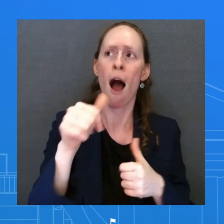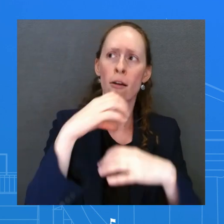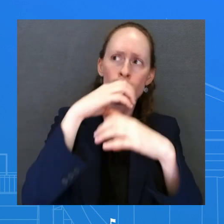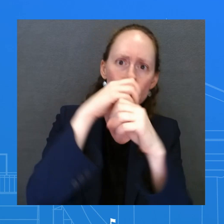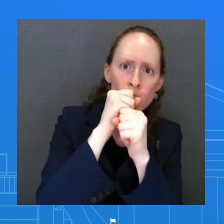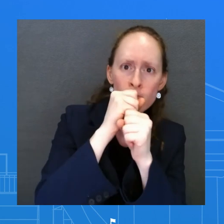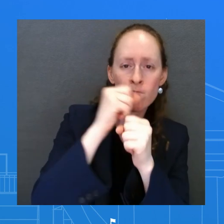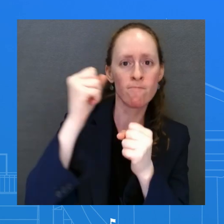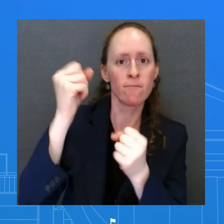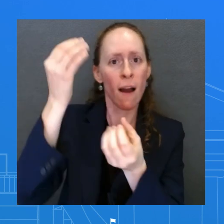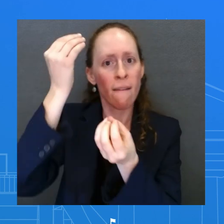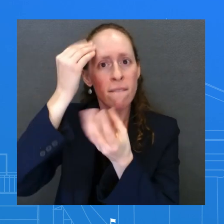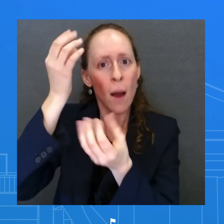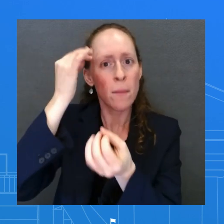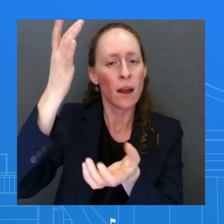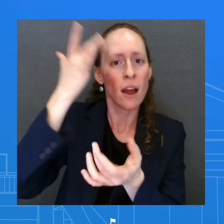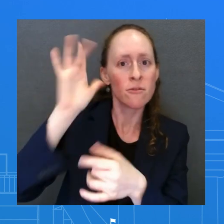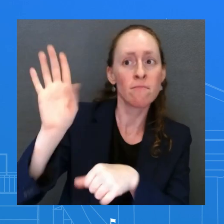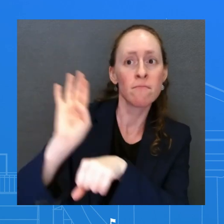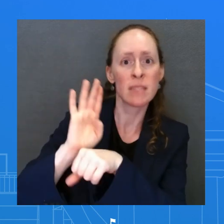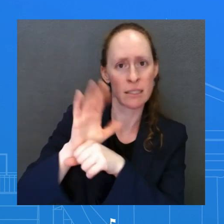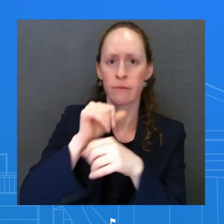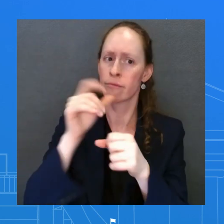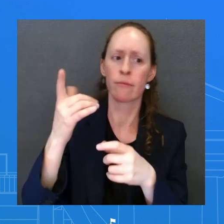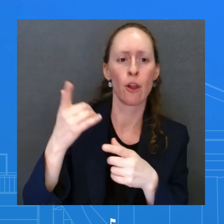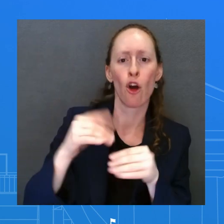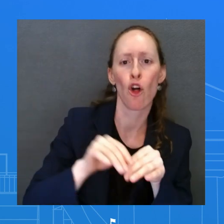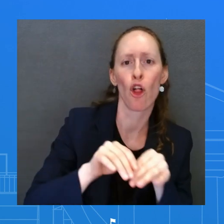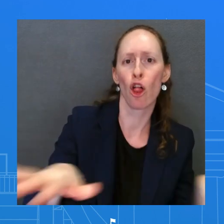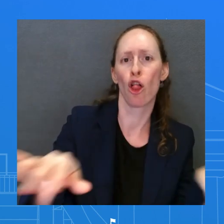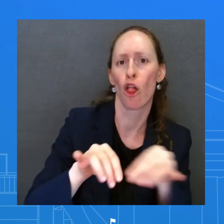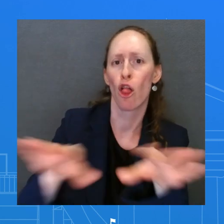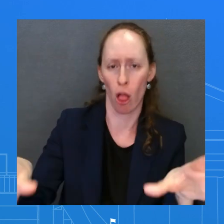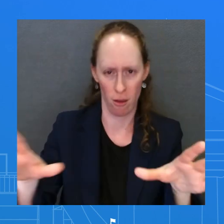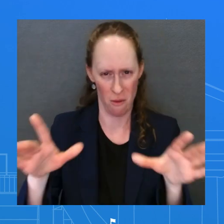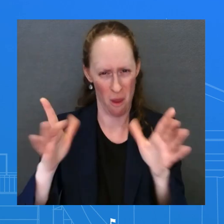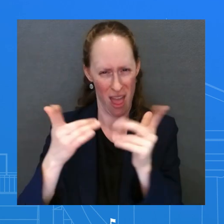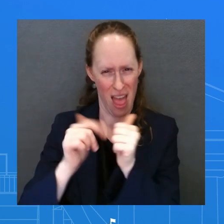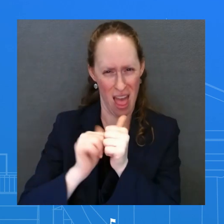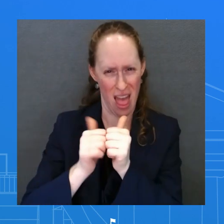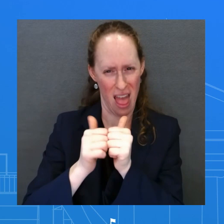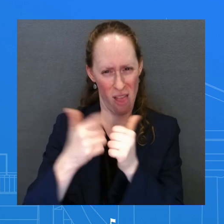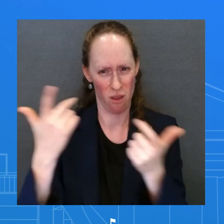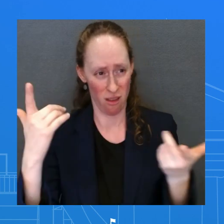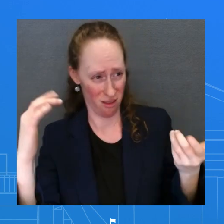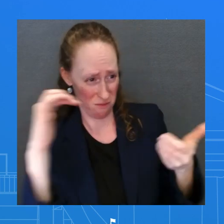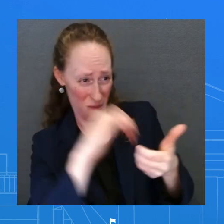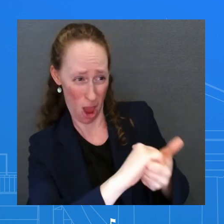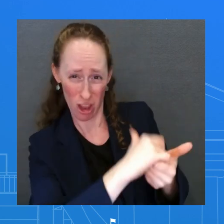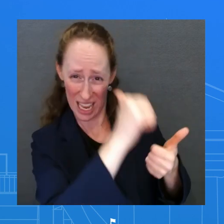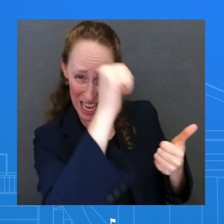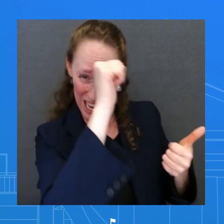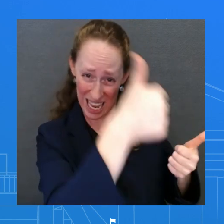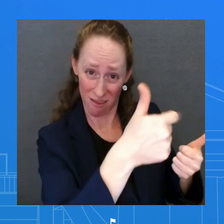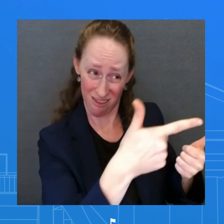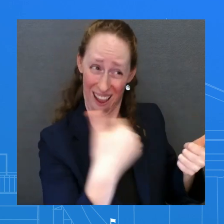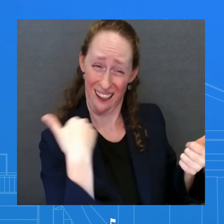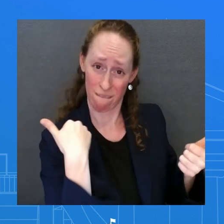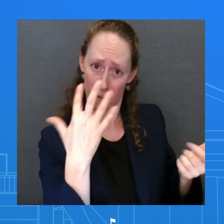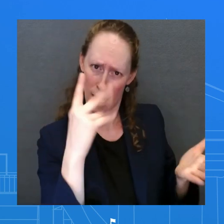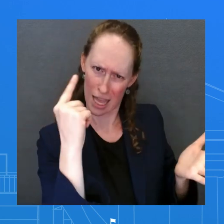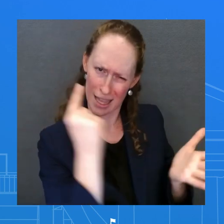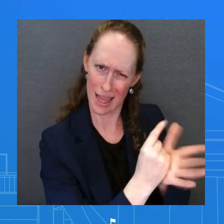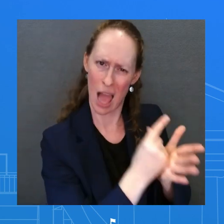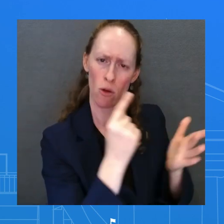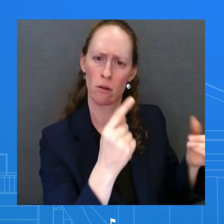in India, what assurances did you get from Prime Minister Modi that India will protect intellectual property? So look, as